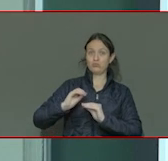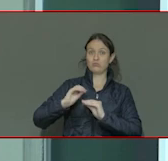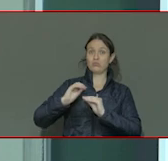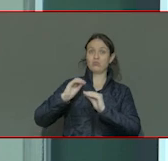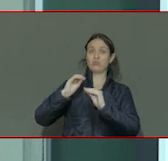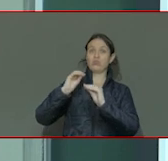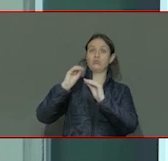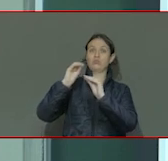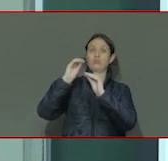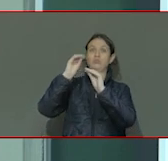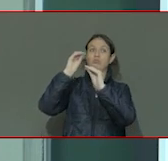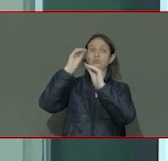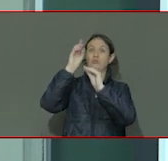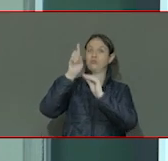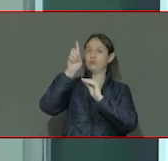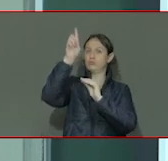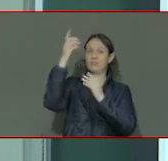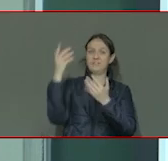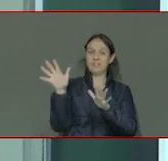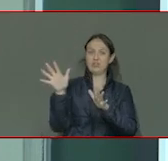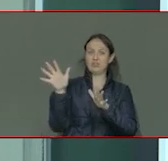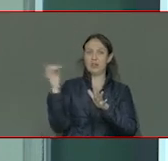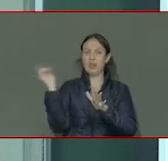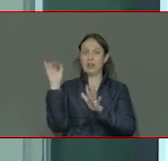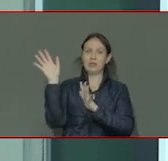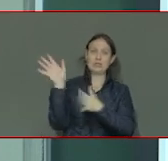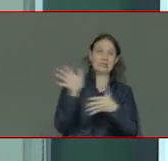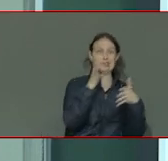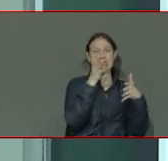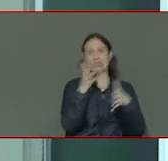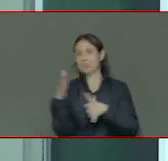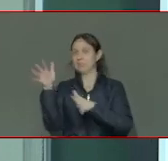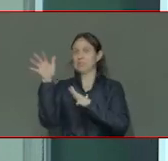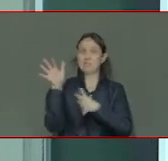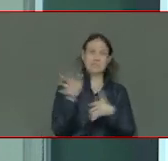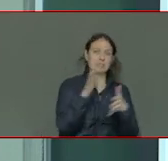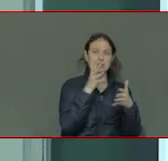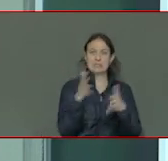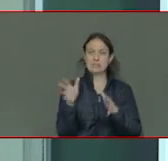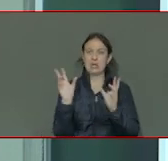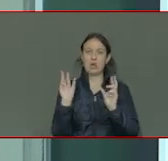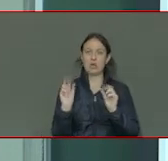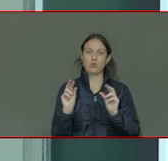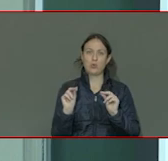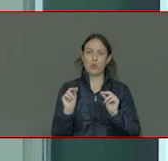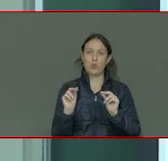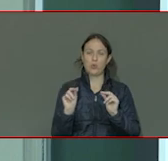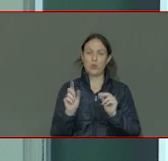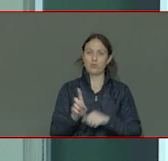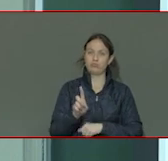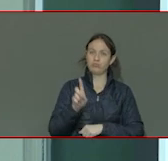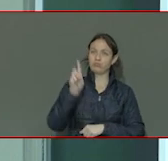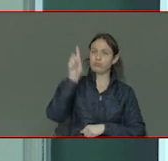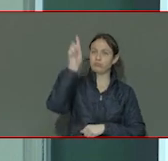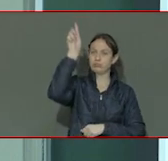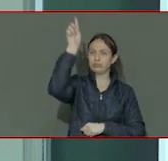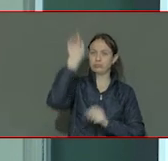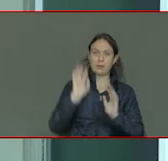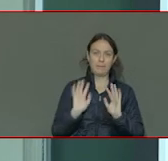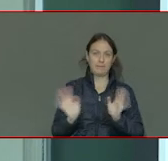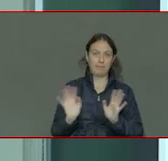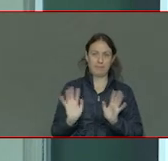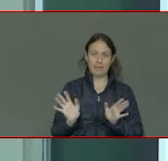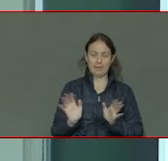just up into the air. It's not swinging up into the air, it's moving directly up into the